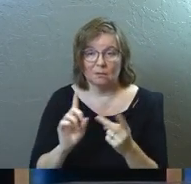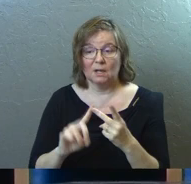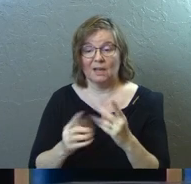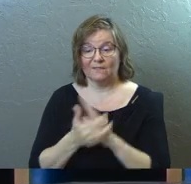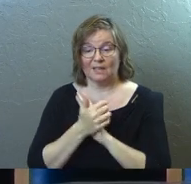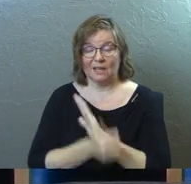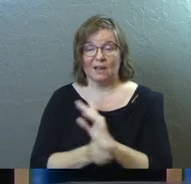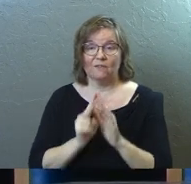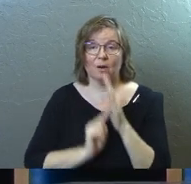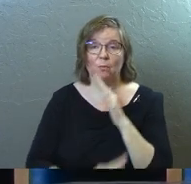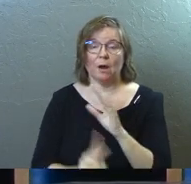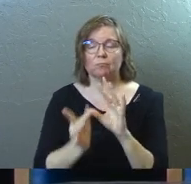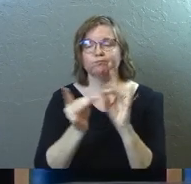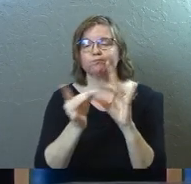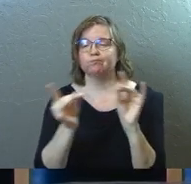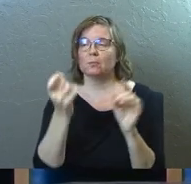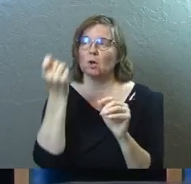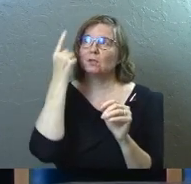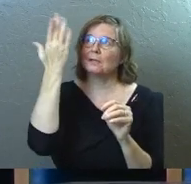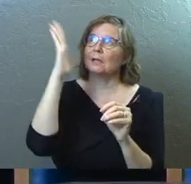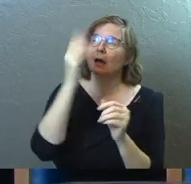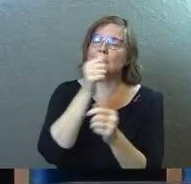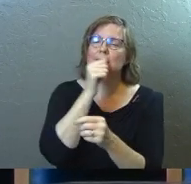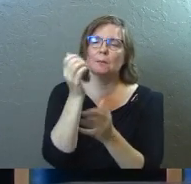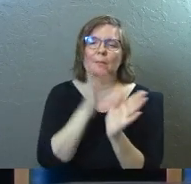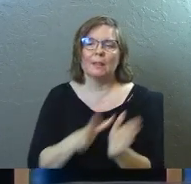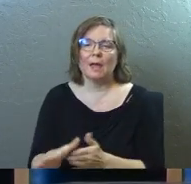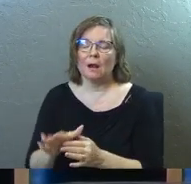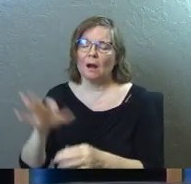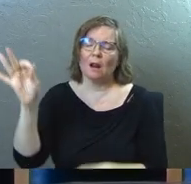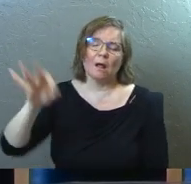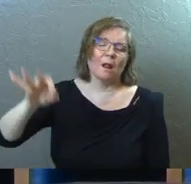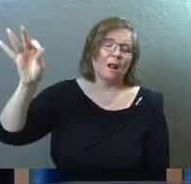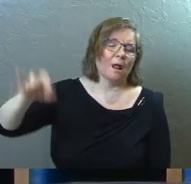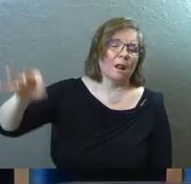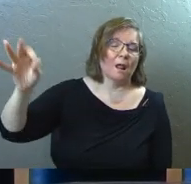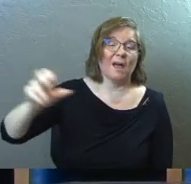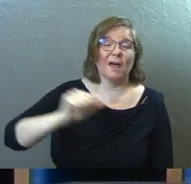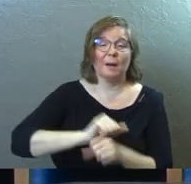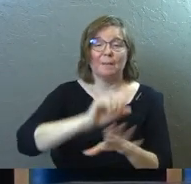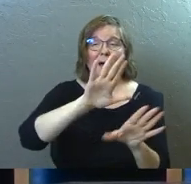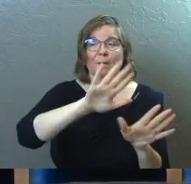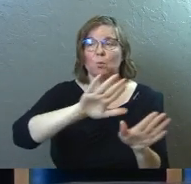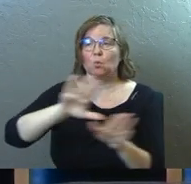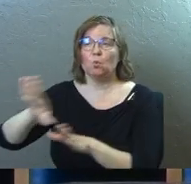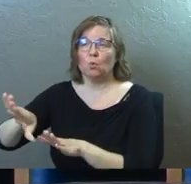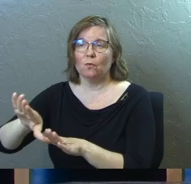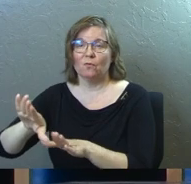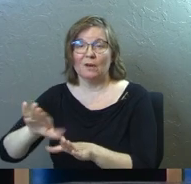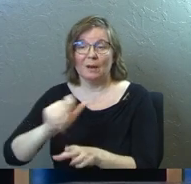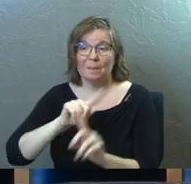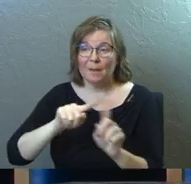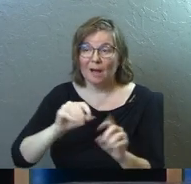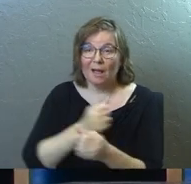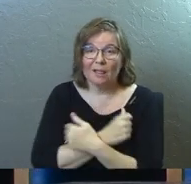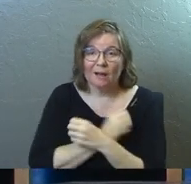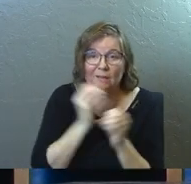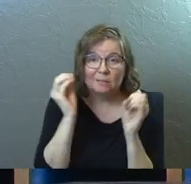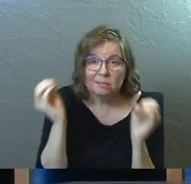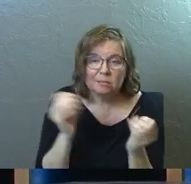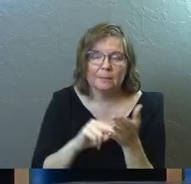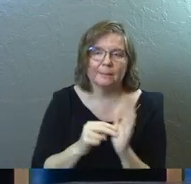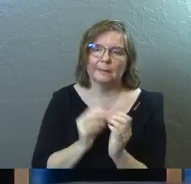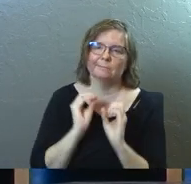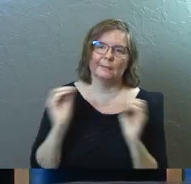and if I understood all of God's secret plans and possessed all knowledge, and if I had such faith that I could move mountains, but didn't love others, I would be